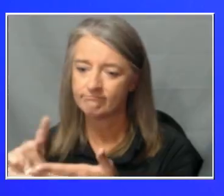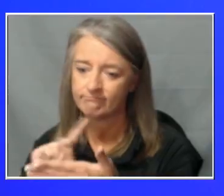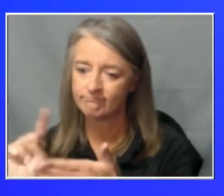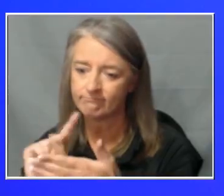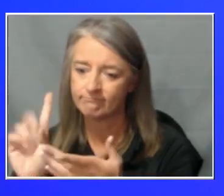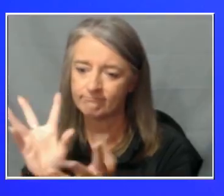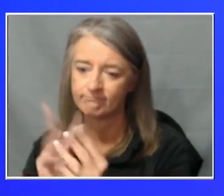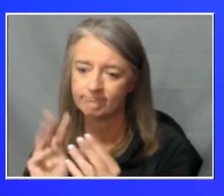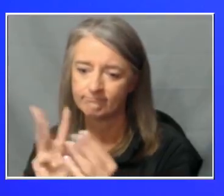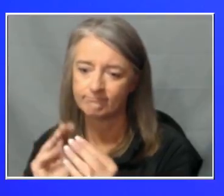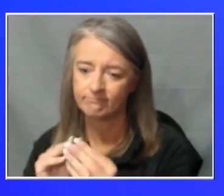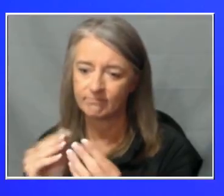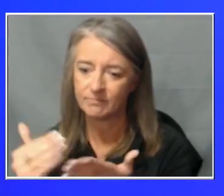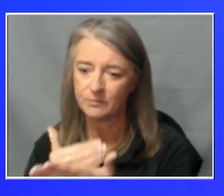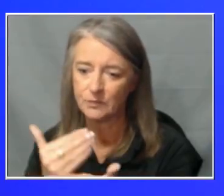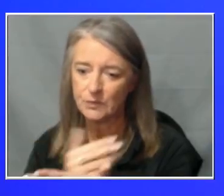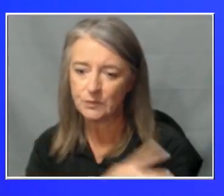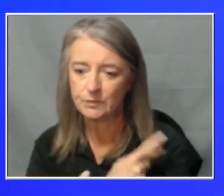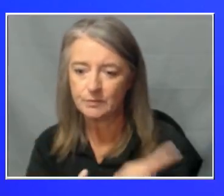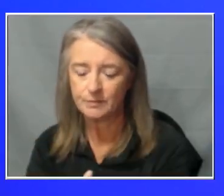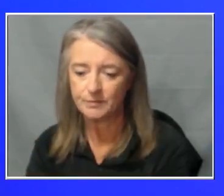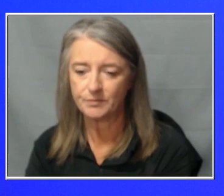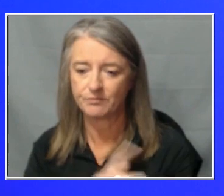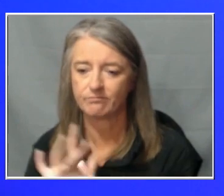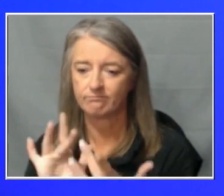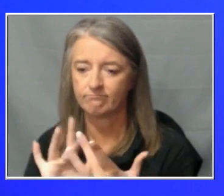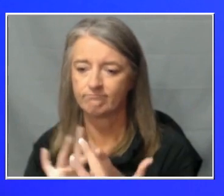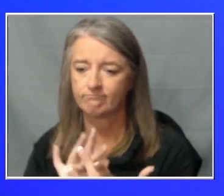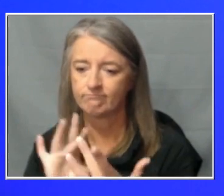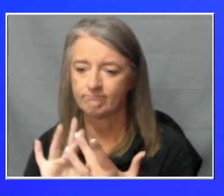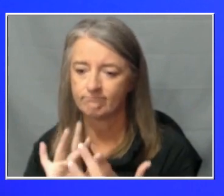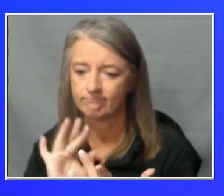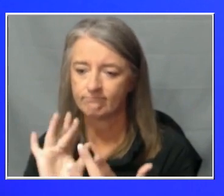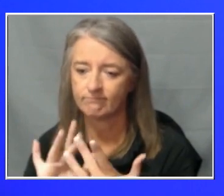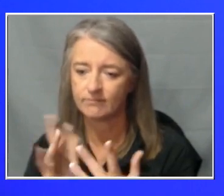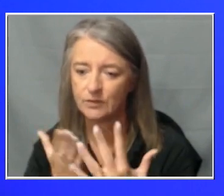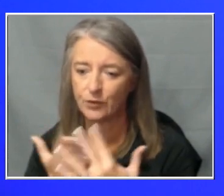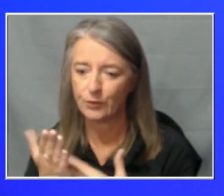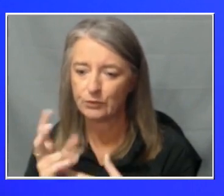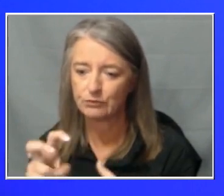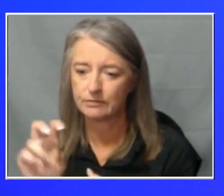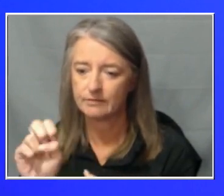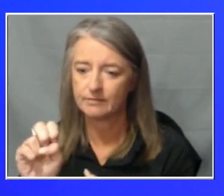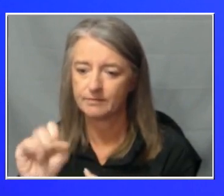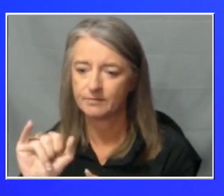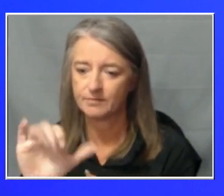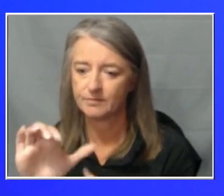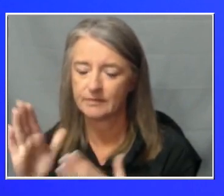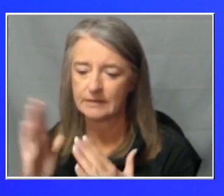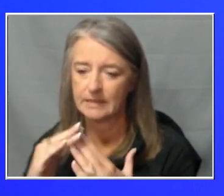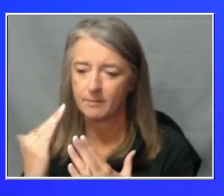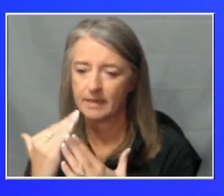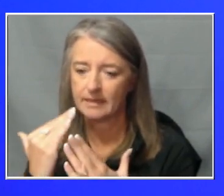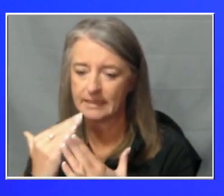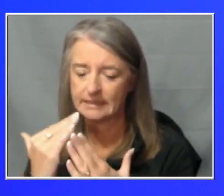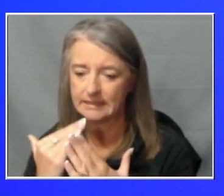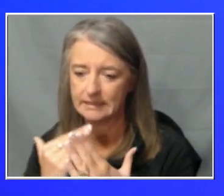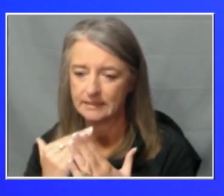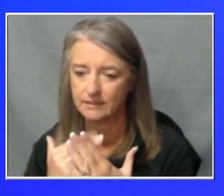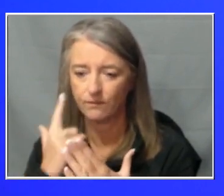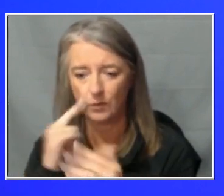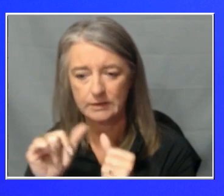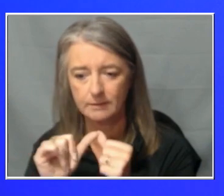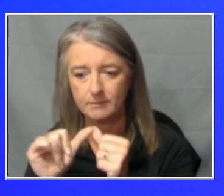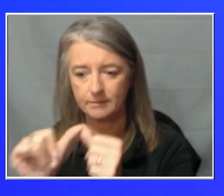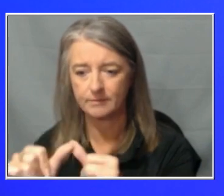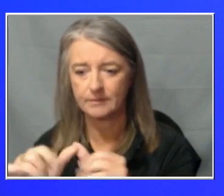new patients and then at various touch points in their journey. And Eric stayed at the top of my list for quite some time. And this collaborative